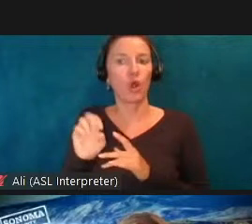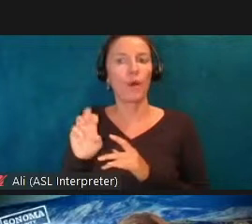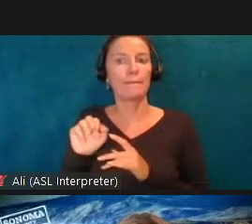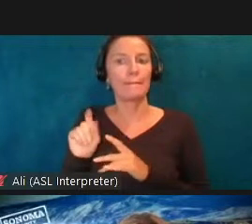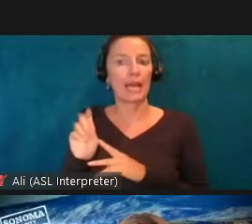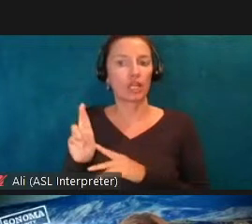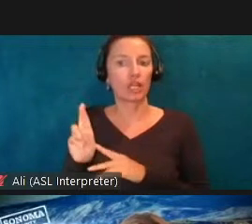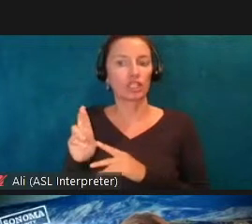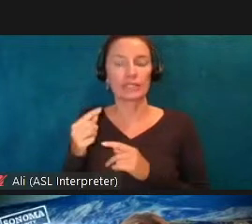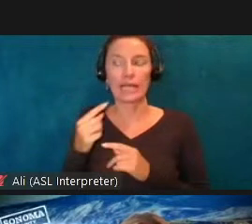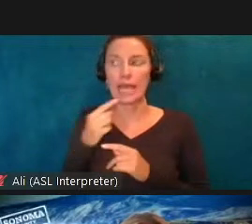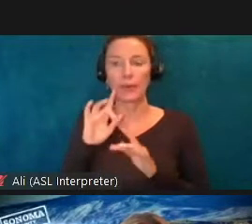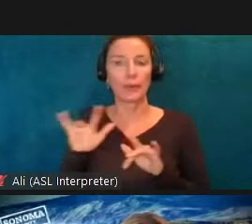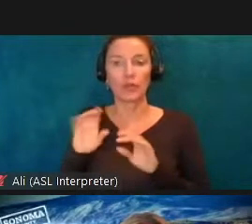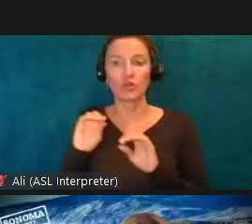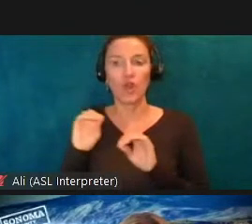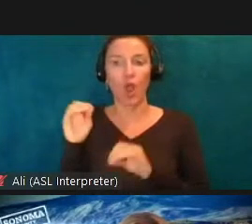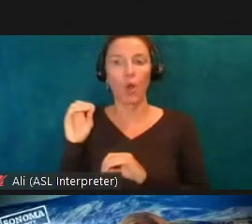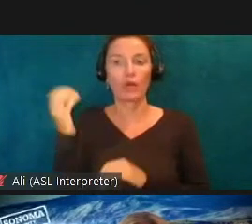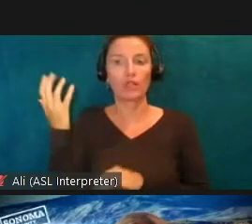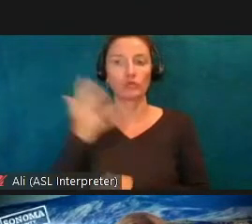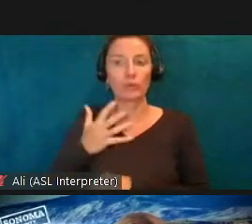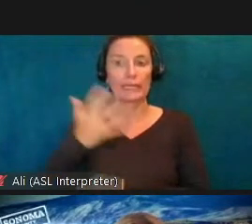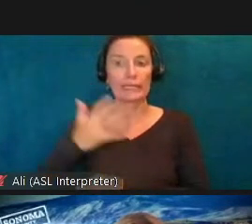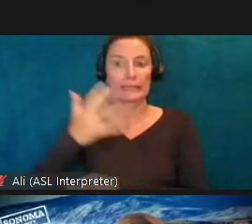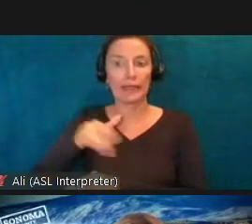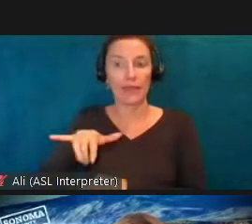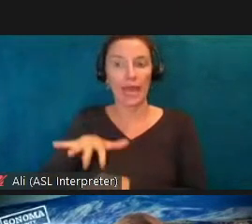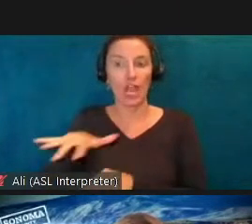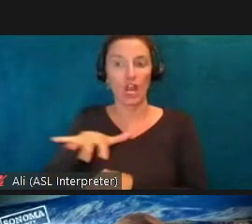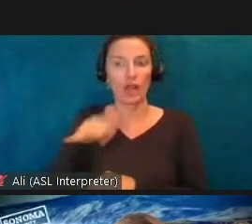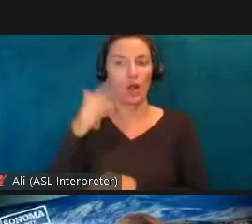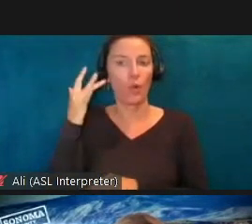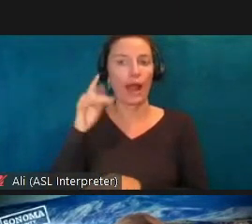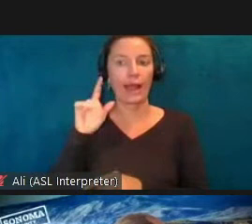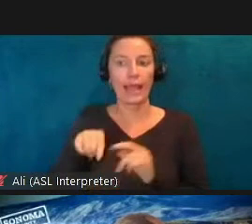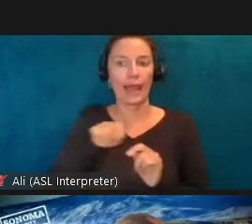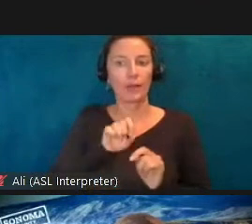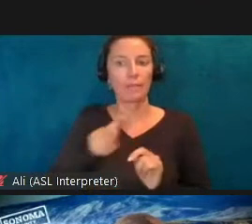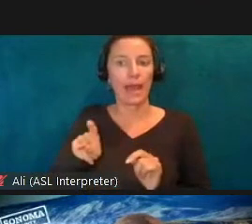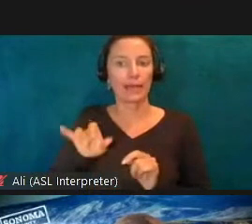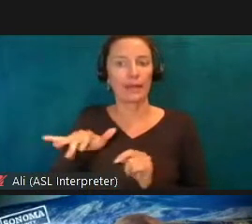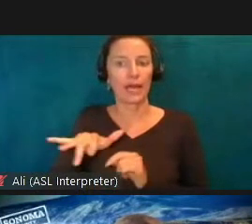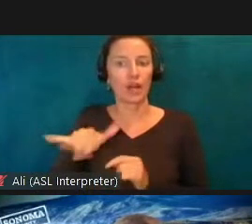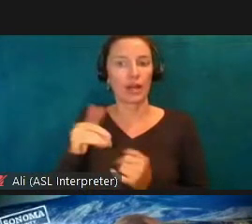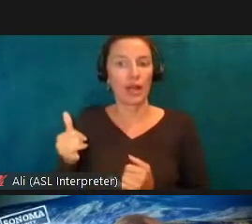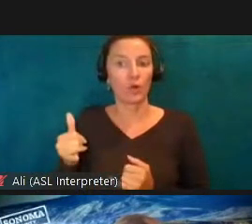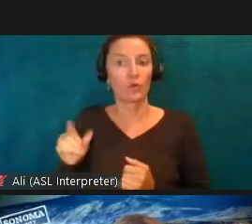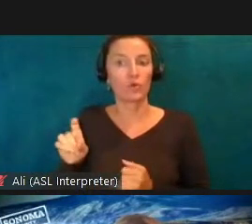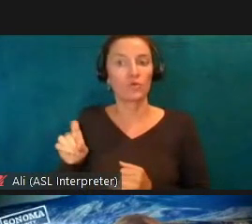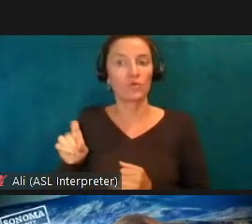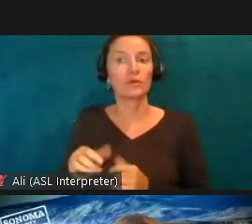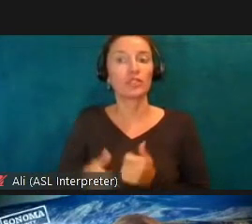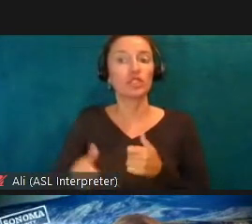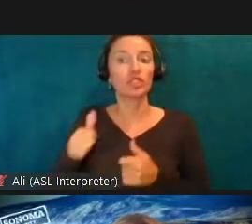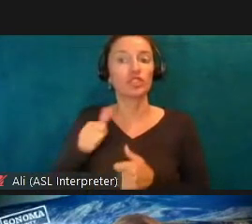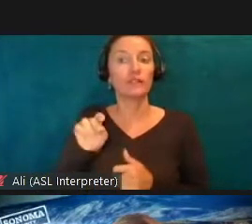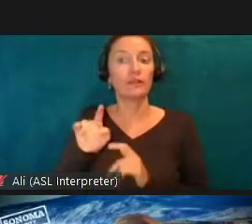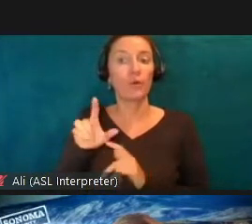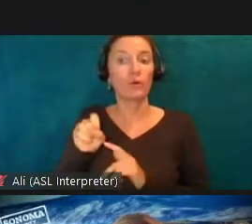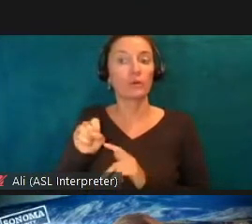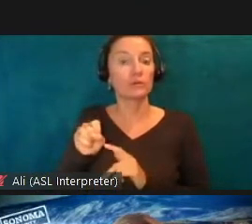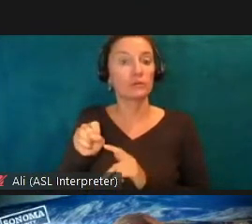are no downed trees in that area. Why is that area not repopulated? Chief Nichols, do you want to address that